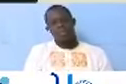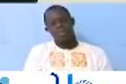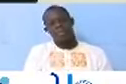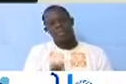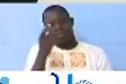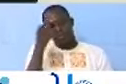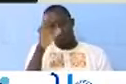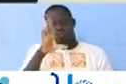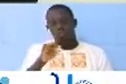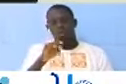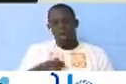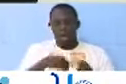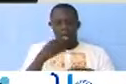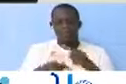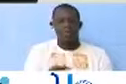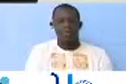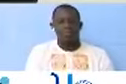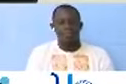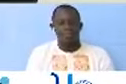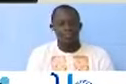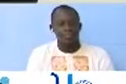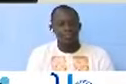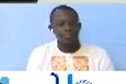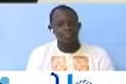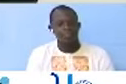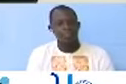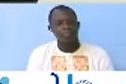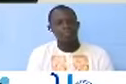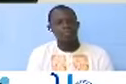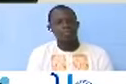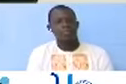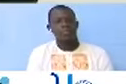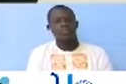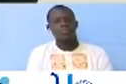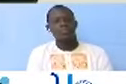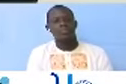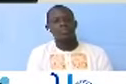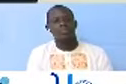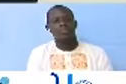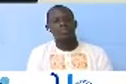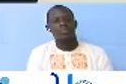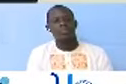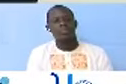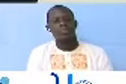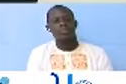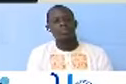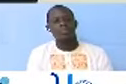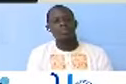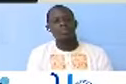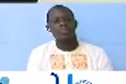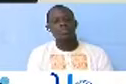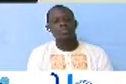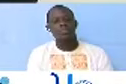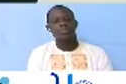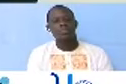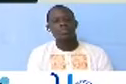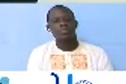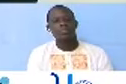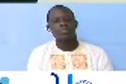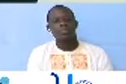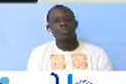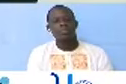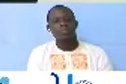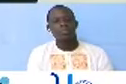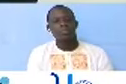say, you can do that then. Njikita ko silang demfura dela se dendro kumfadula dela silang wato bina mo bina murle kana koro ni ngatra wato zira puru yela kumoda